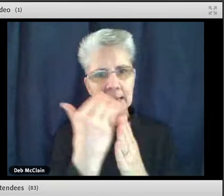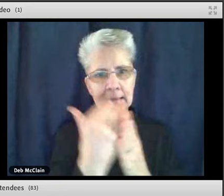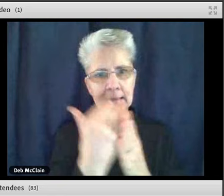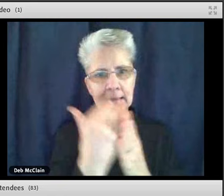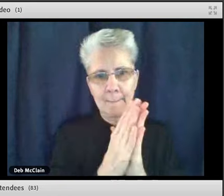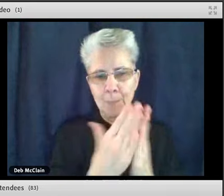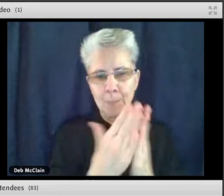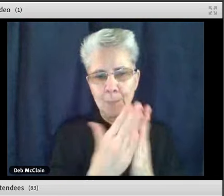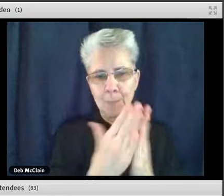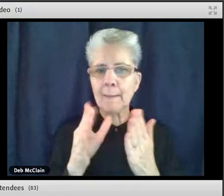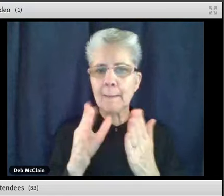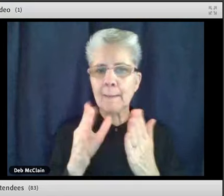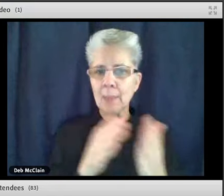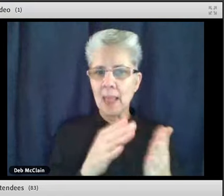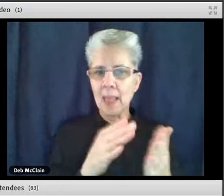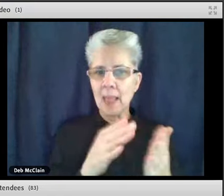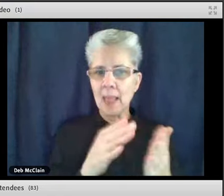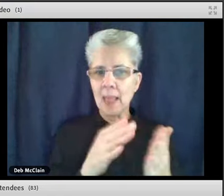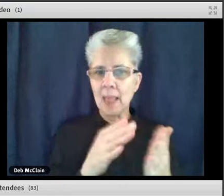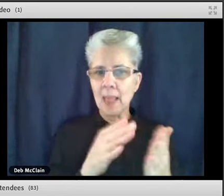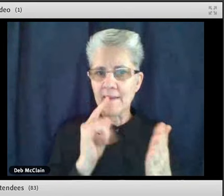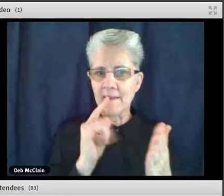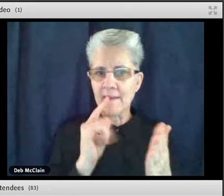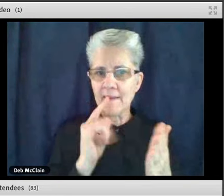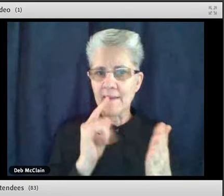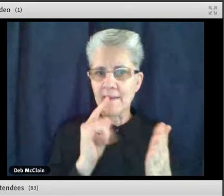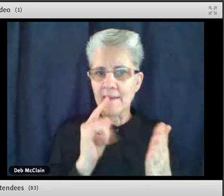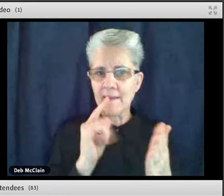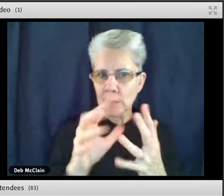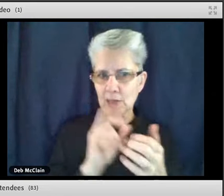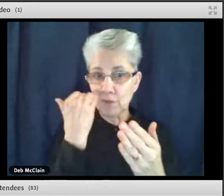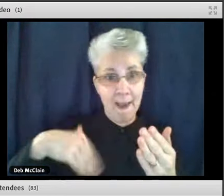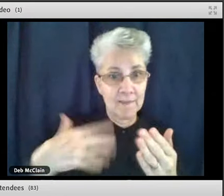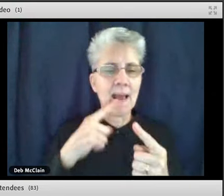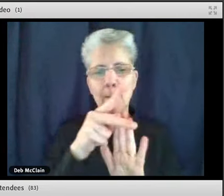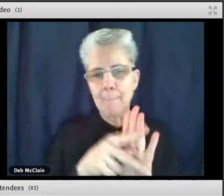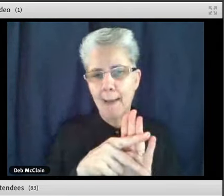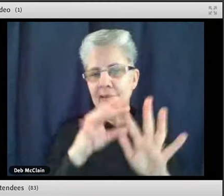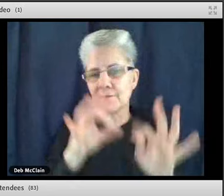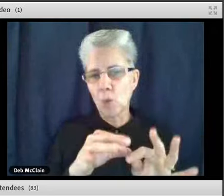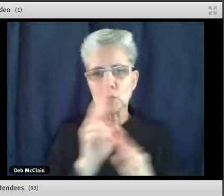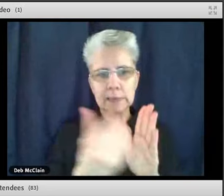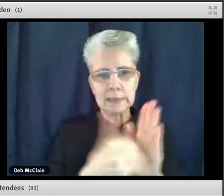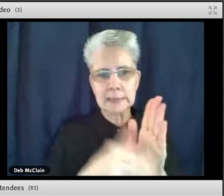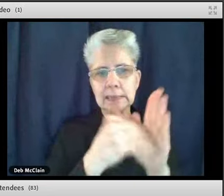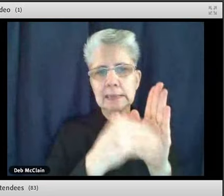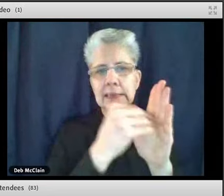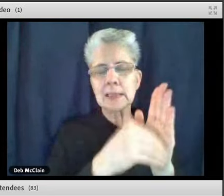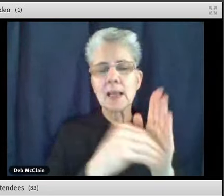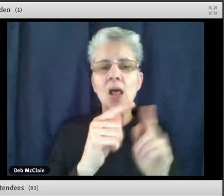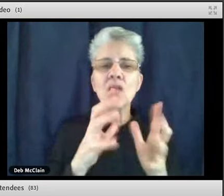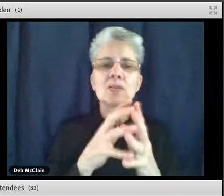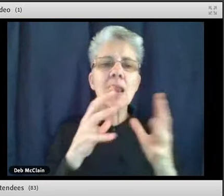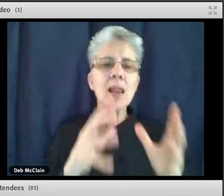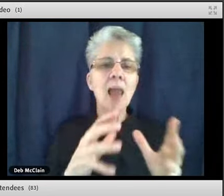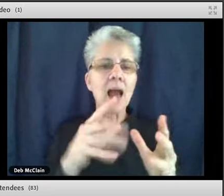not just for the disease, but also about programming, how to offer remote services. So these were two really good examples of